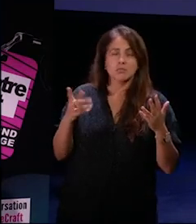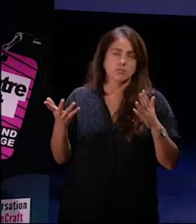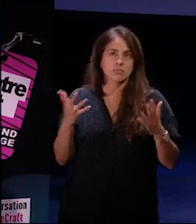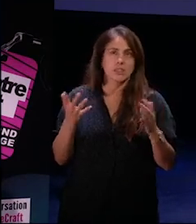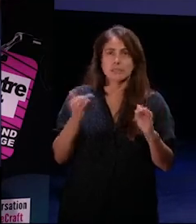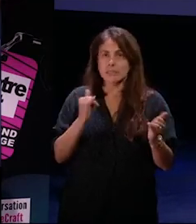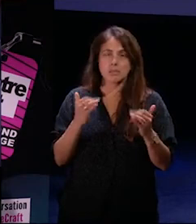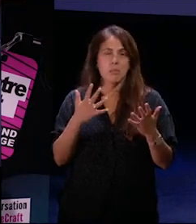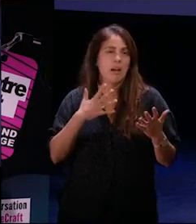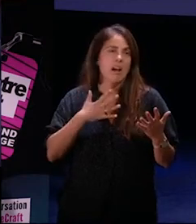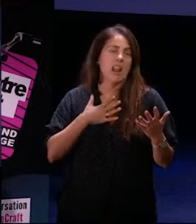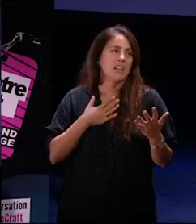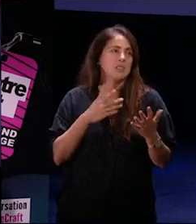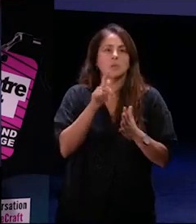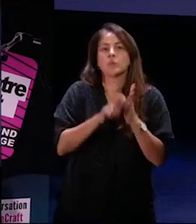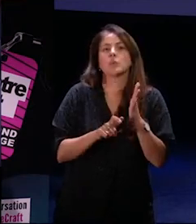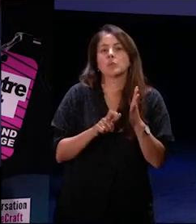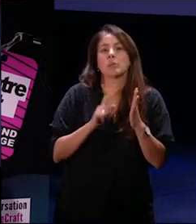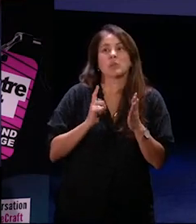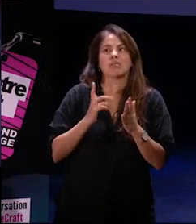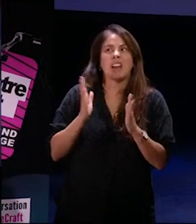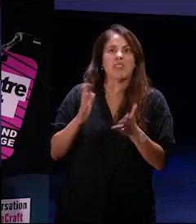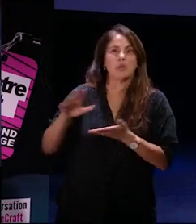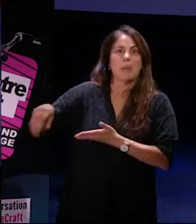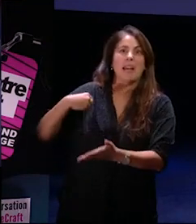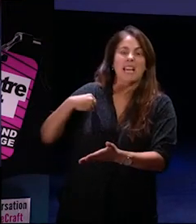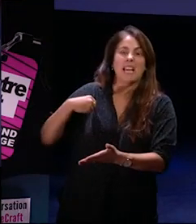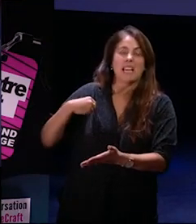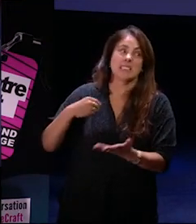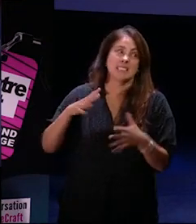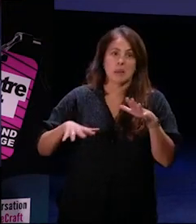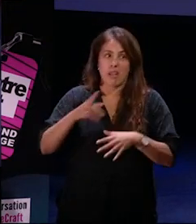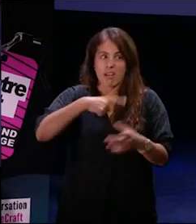I sometimes do things just for the sake of getting paid as much as everybody else does.